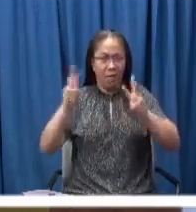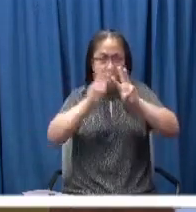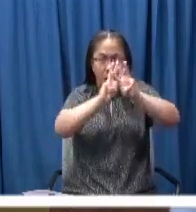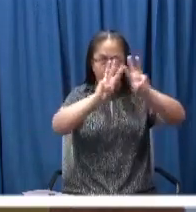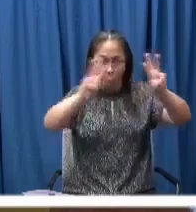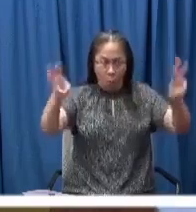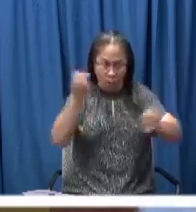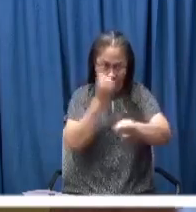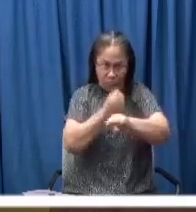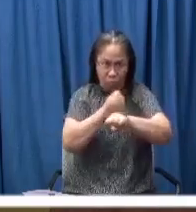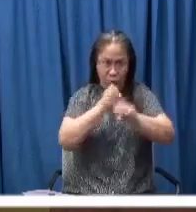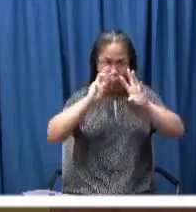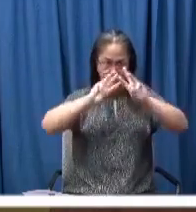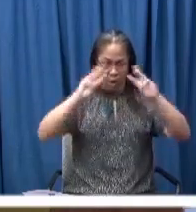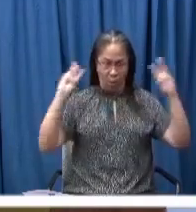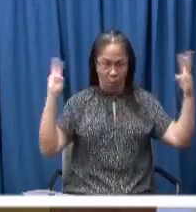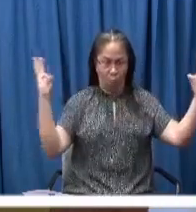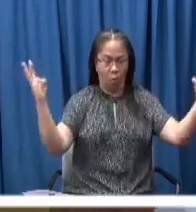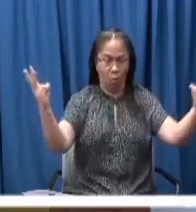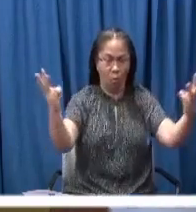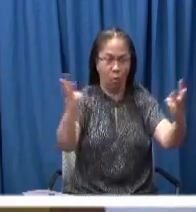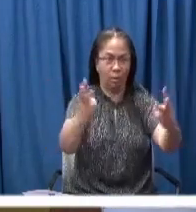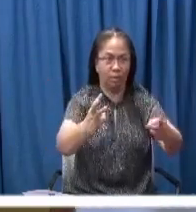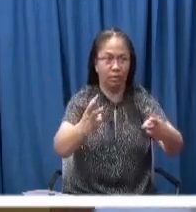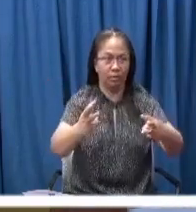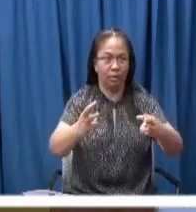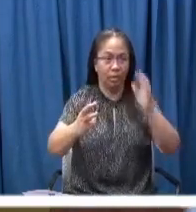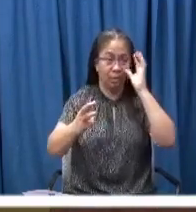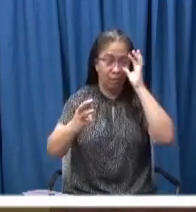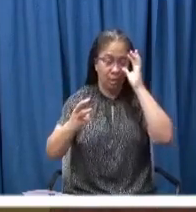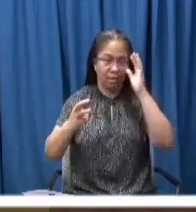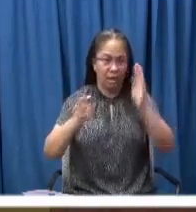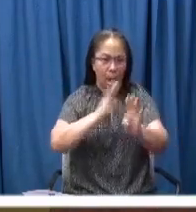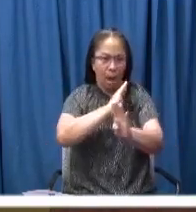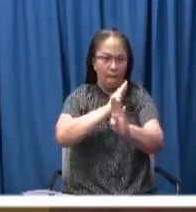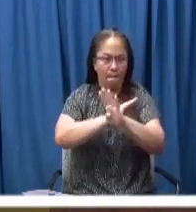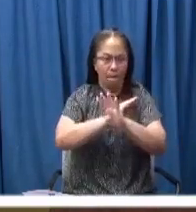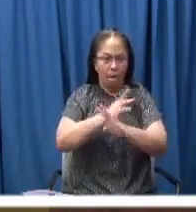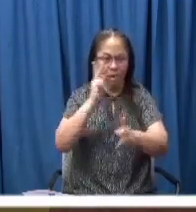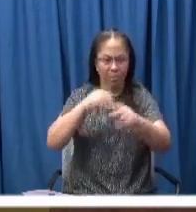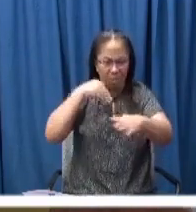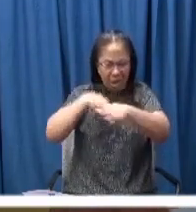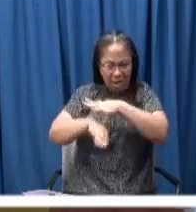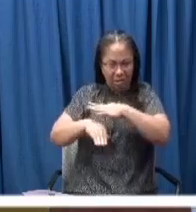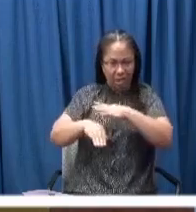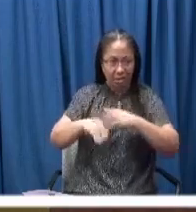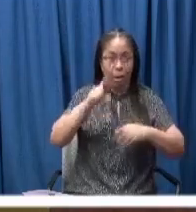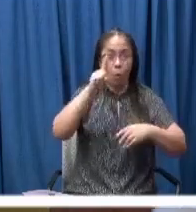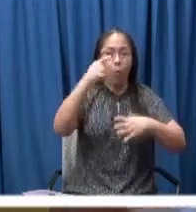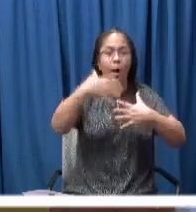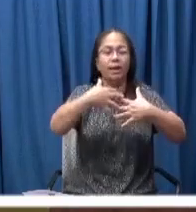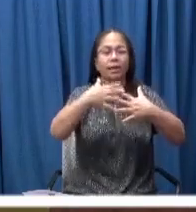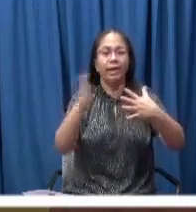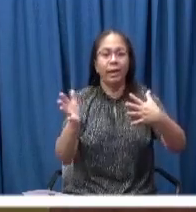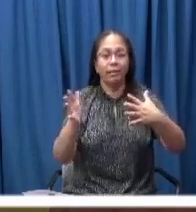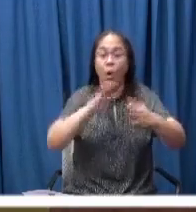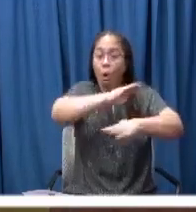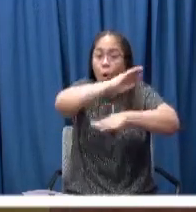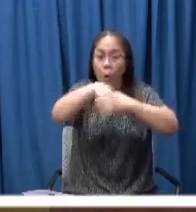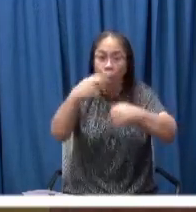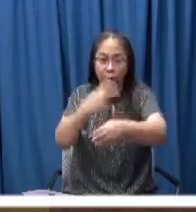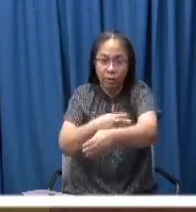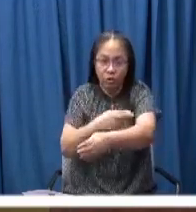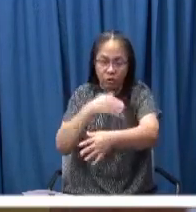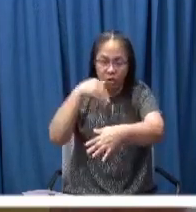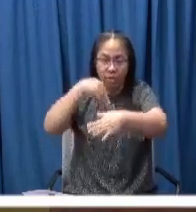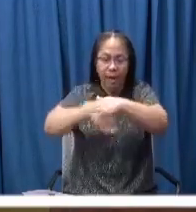of the town where all the houses are around to stop people from getting to it. And there's one gate, and all the sheep go into this